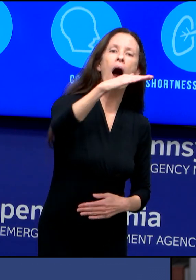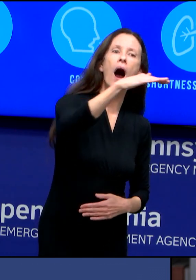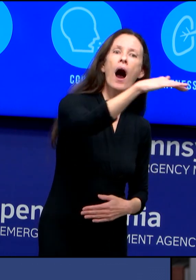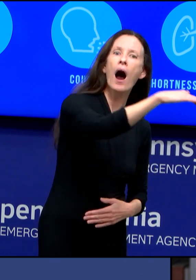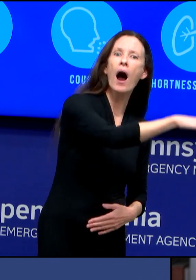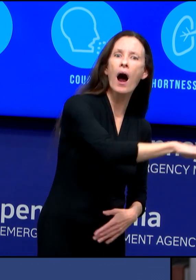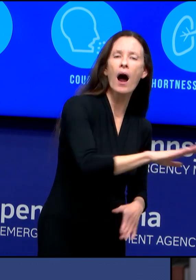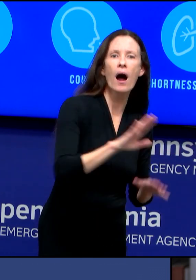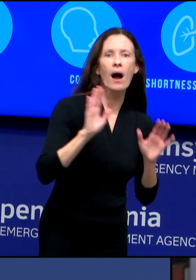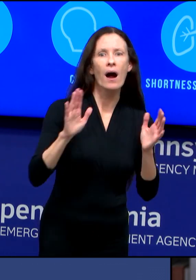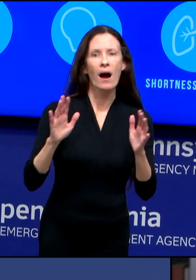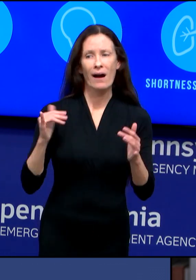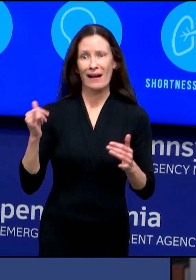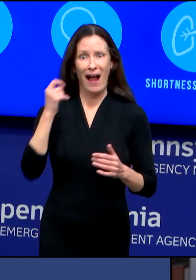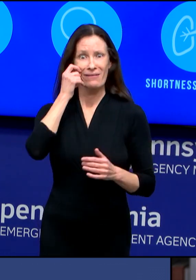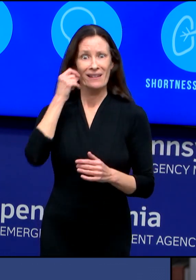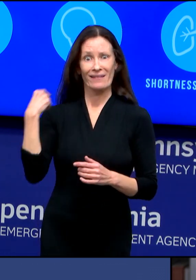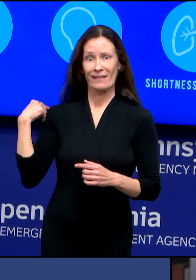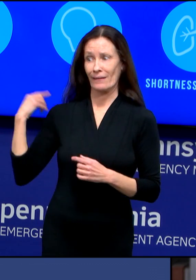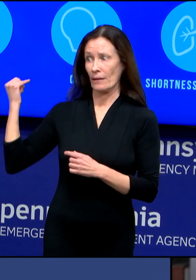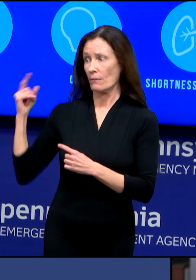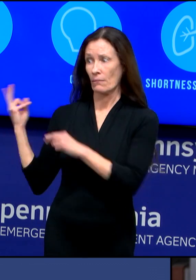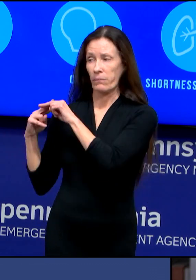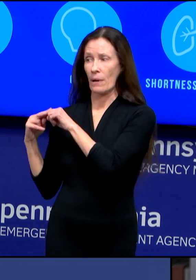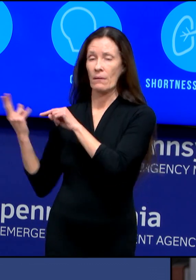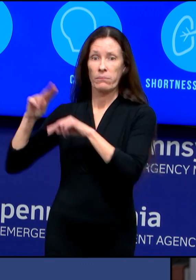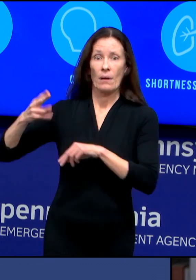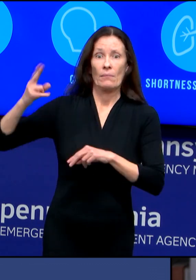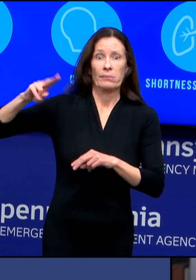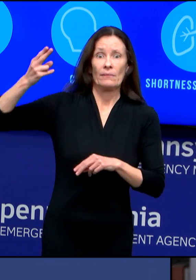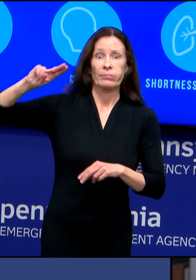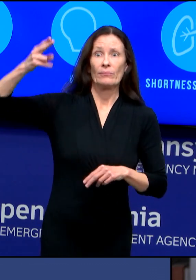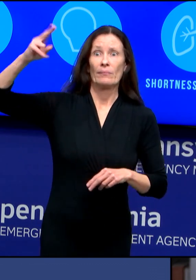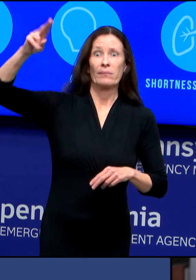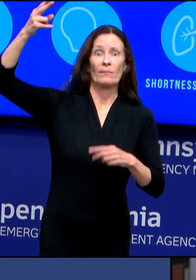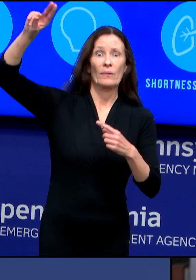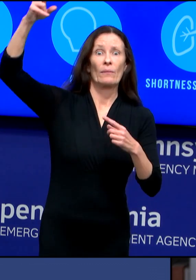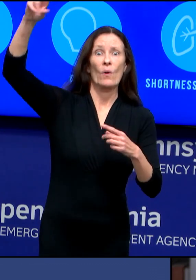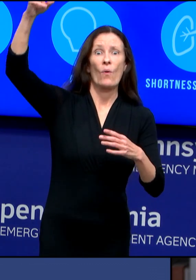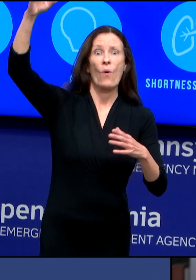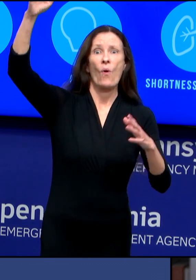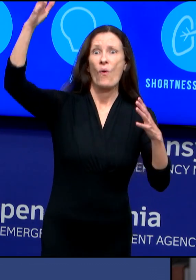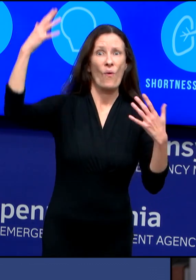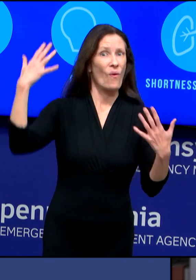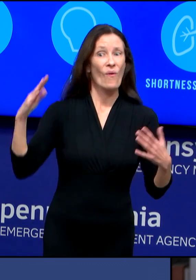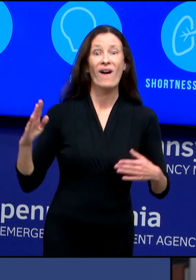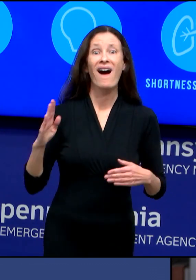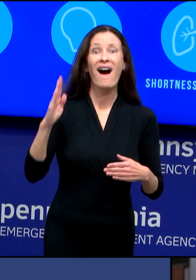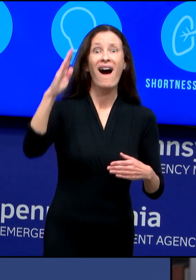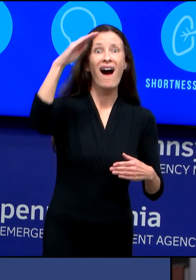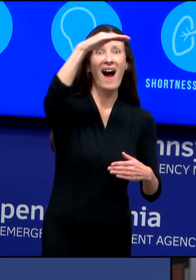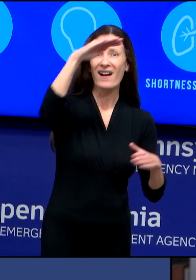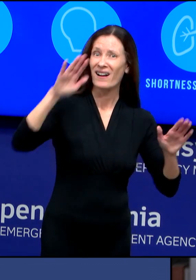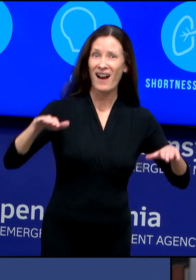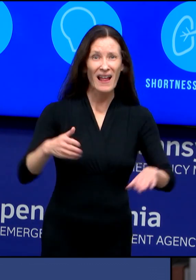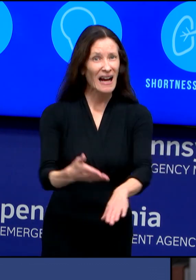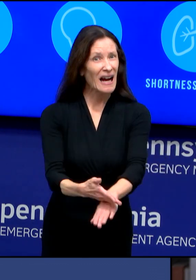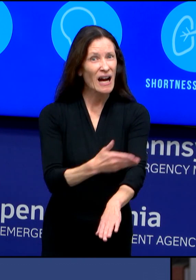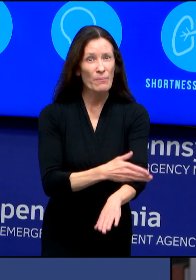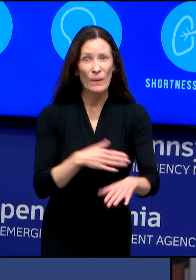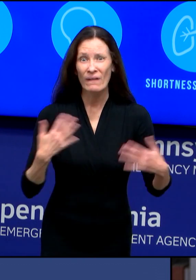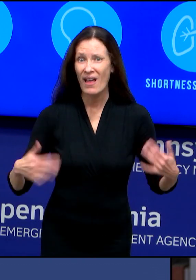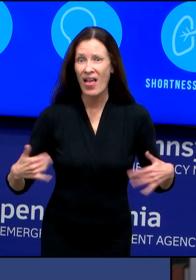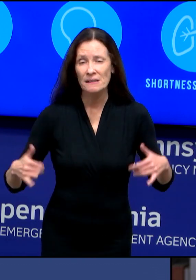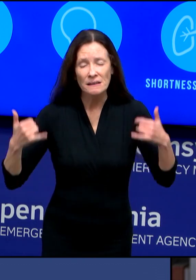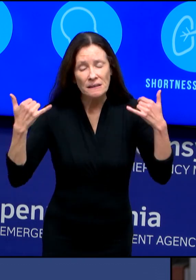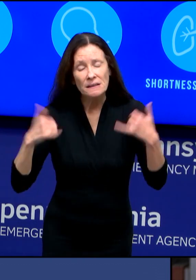days, we are not yet at the point where we can say, okay, we've made some progress here. It is still going up,